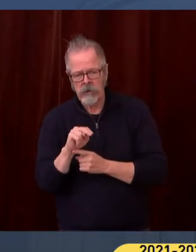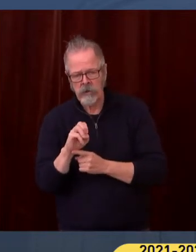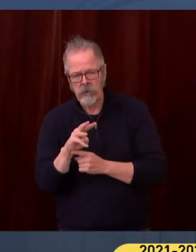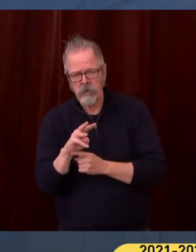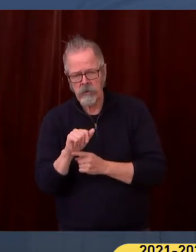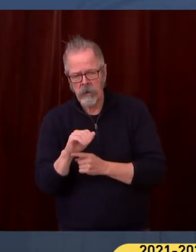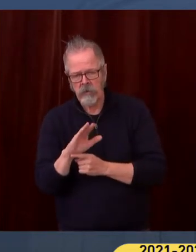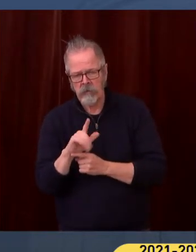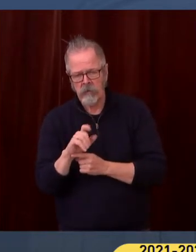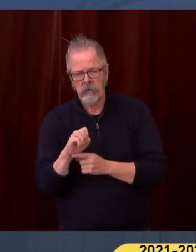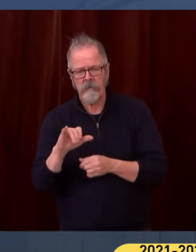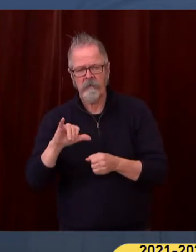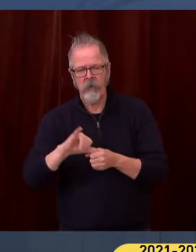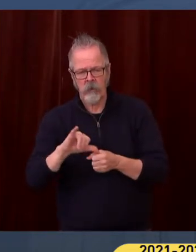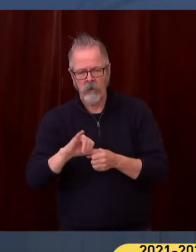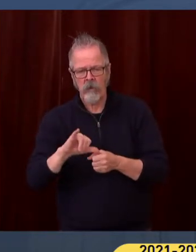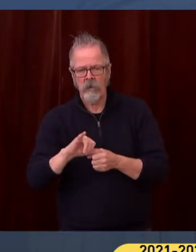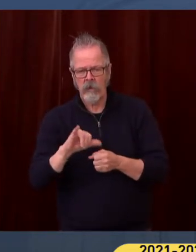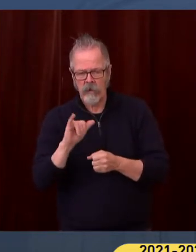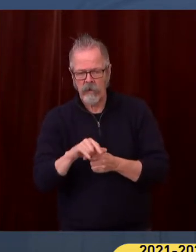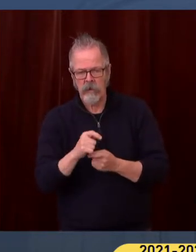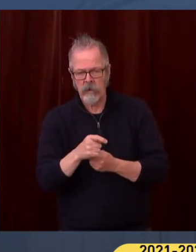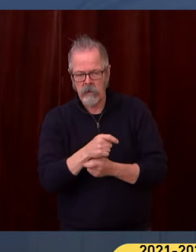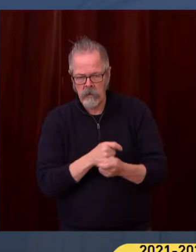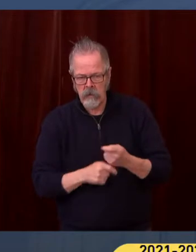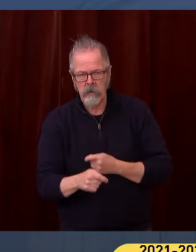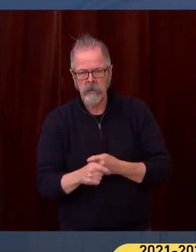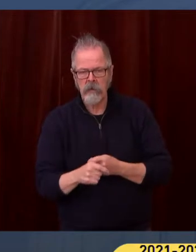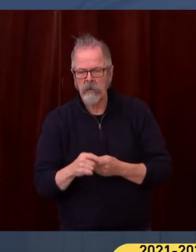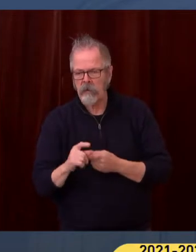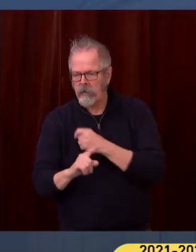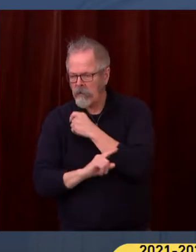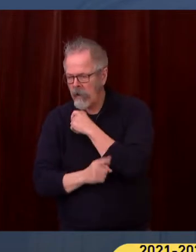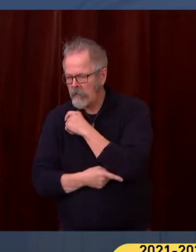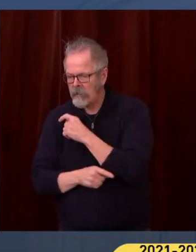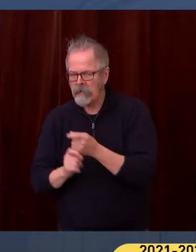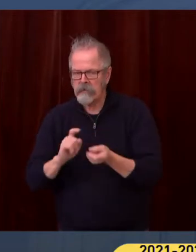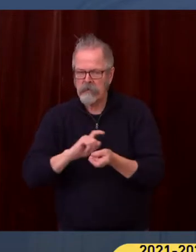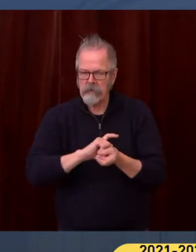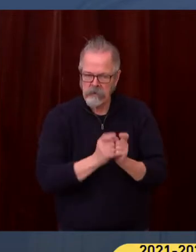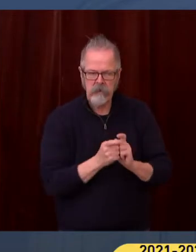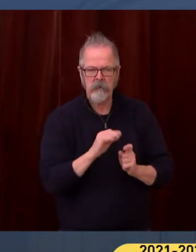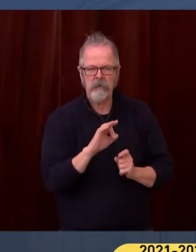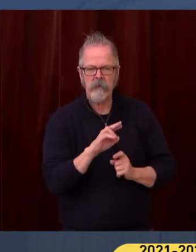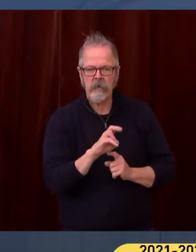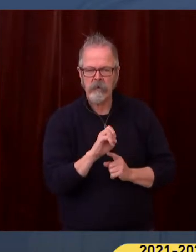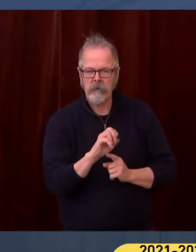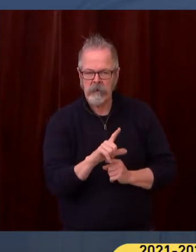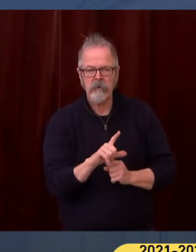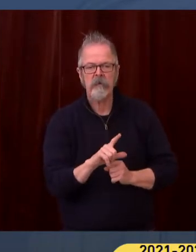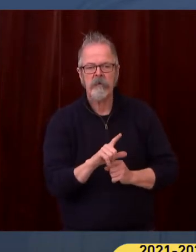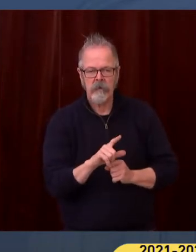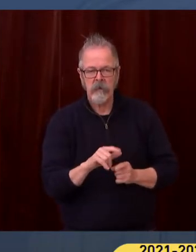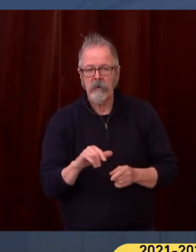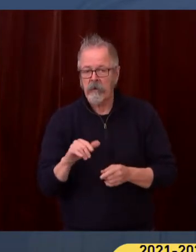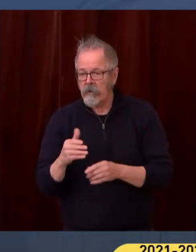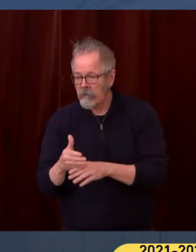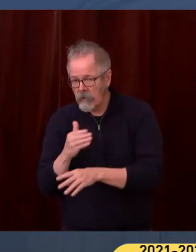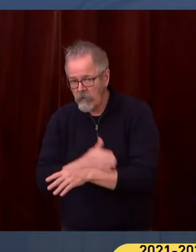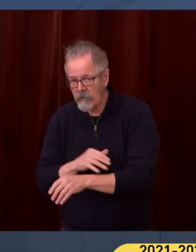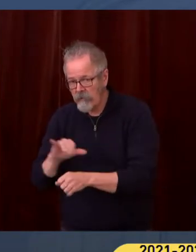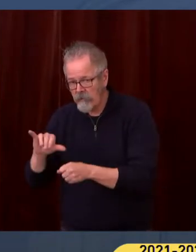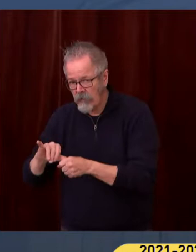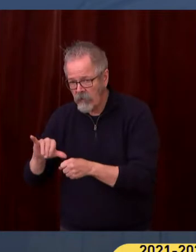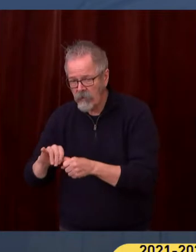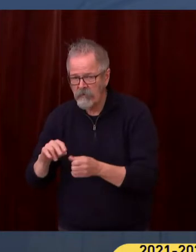because it will help create a renewable fuels industry. And the aviation industry is committed. They know